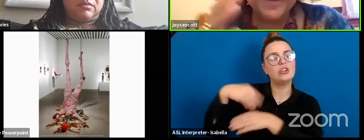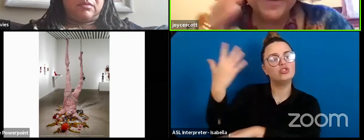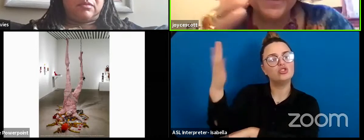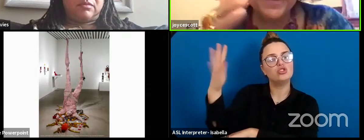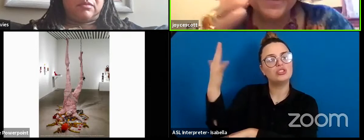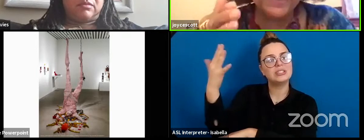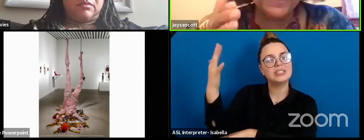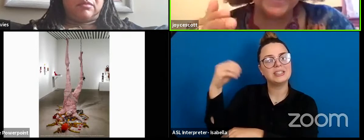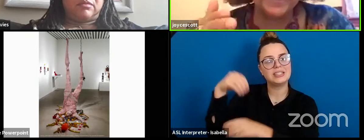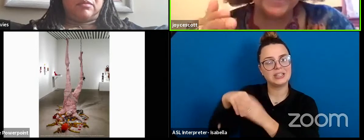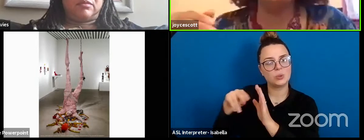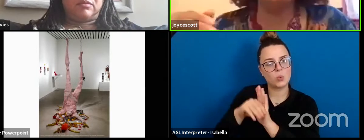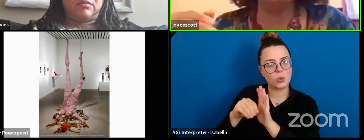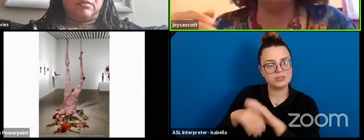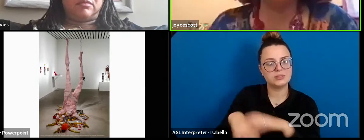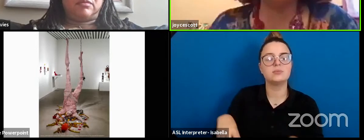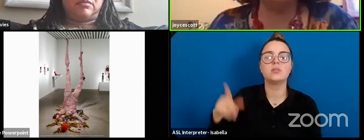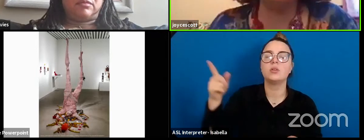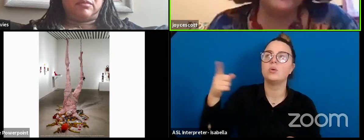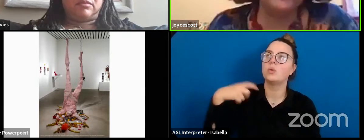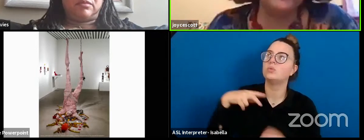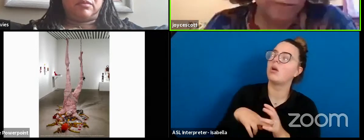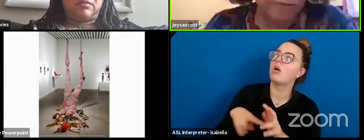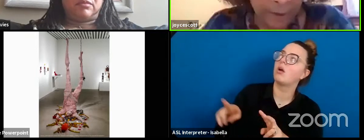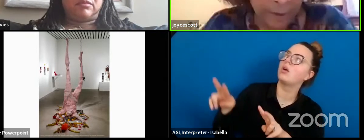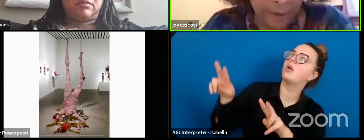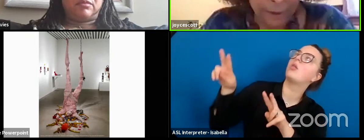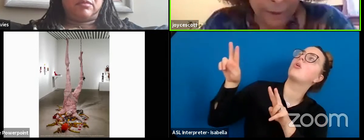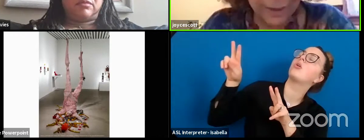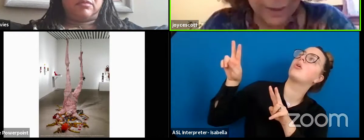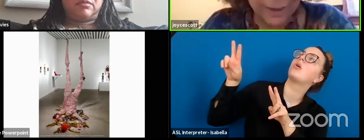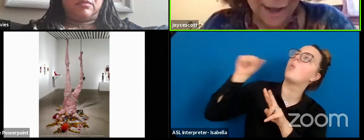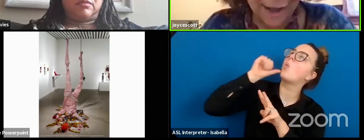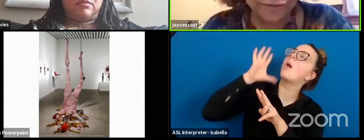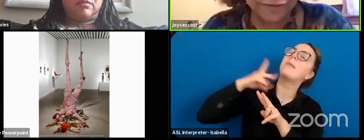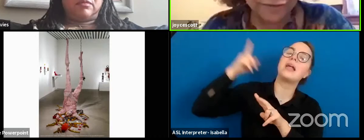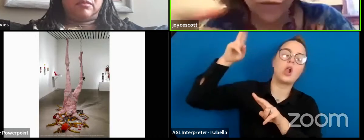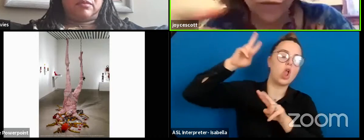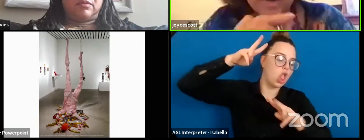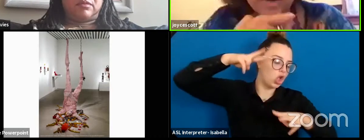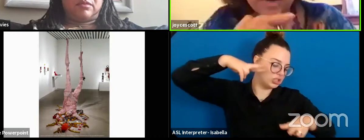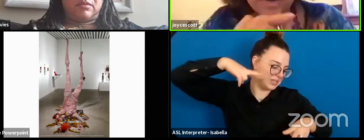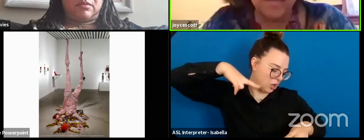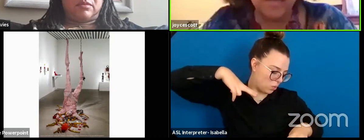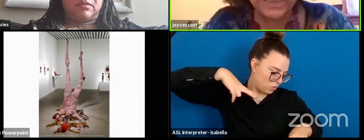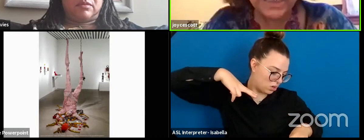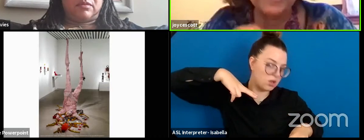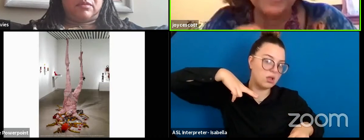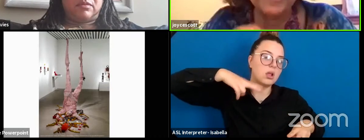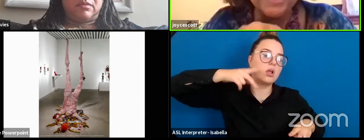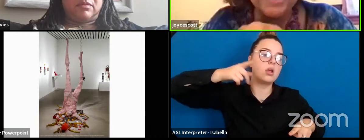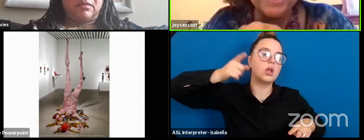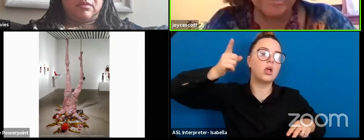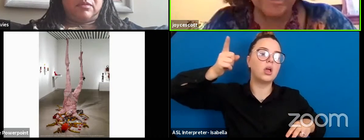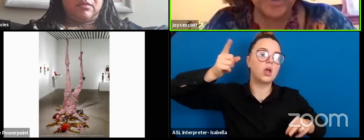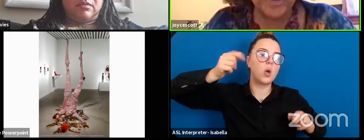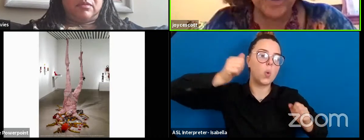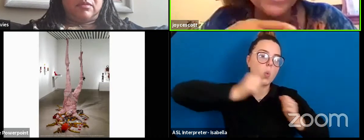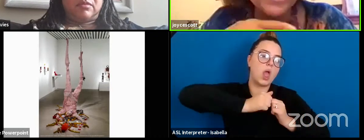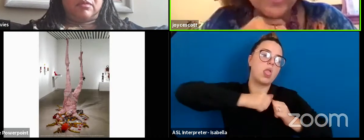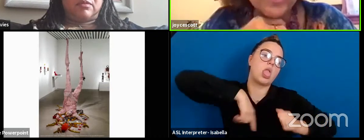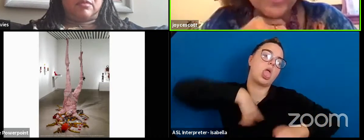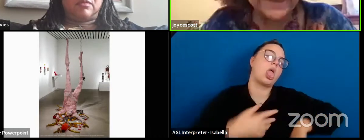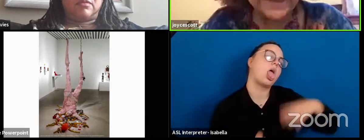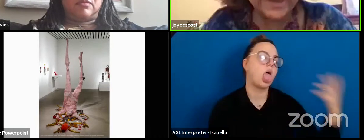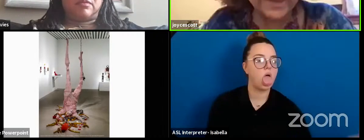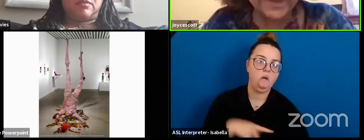You'd happen to stance upon her. You'd look up and there was a woman looking down at you with limbs coming from her. She